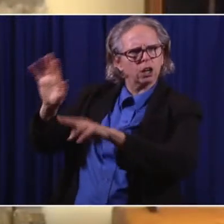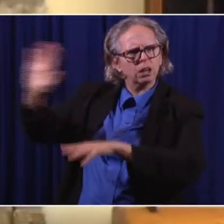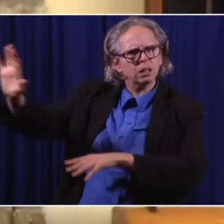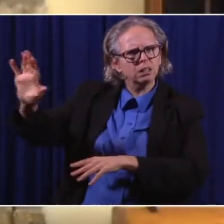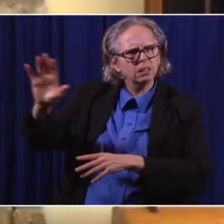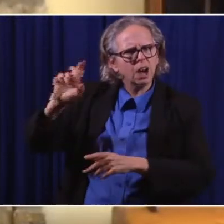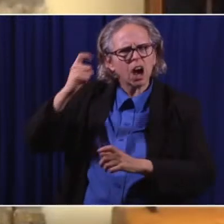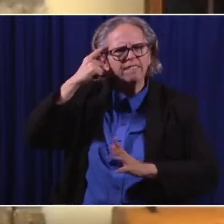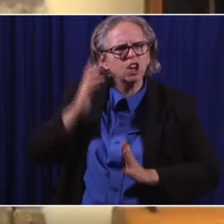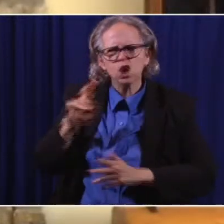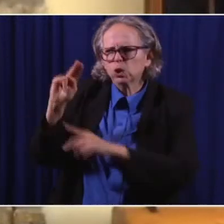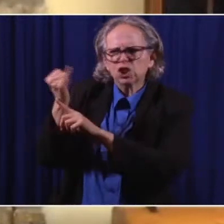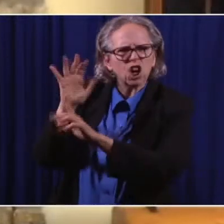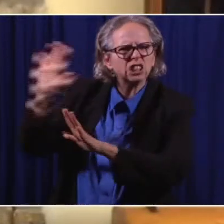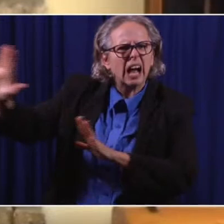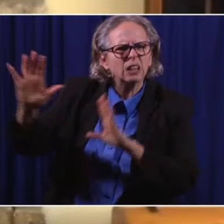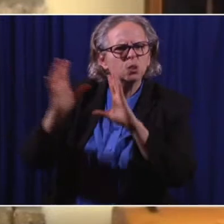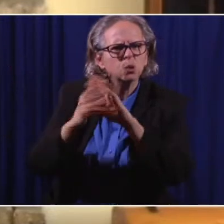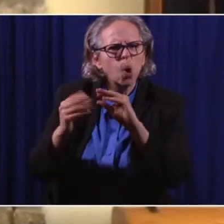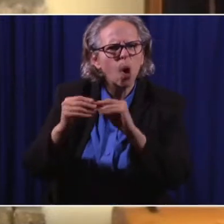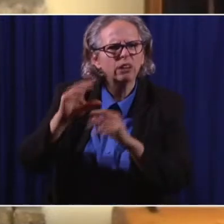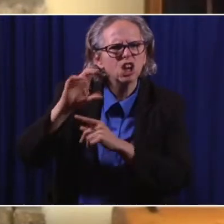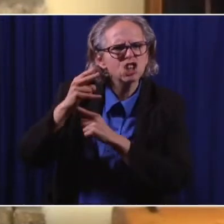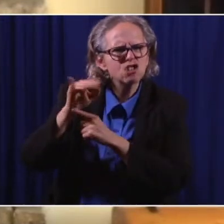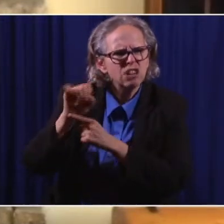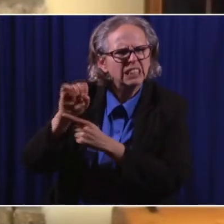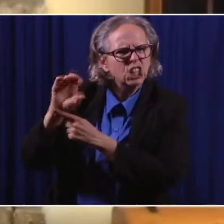I might have been in that same position.